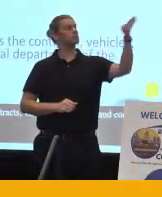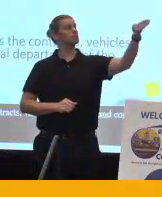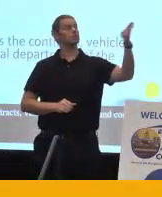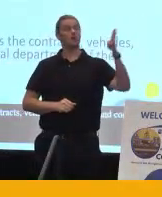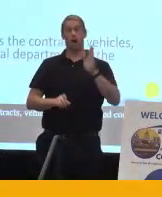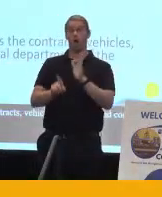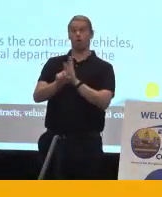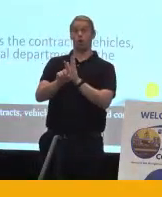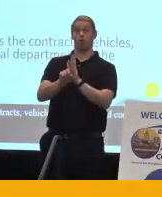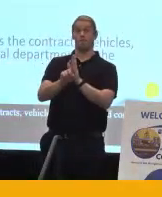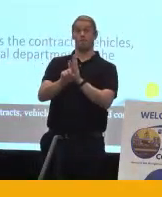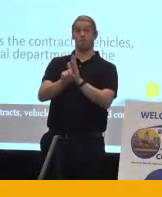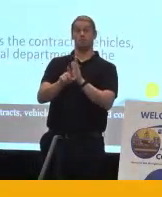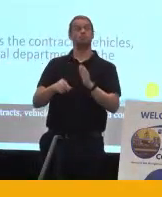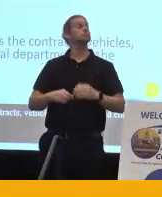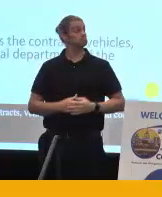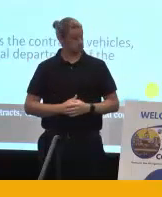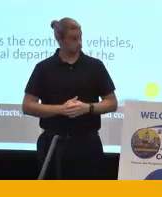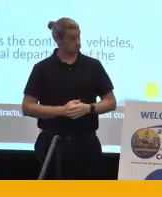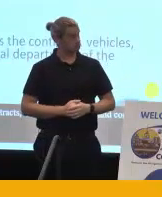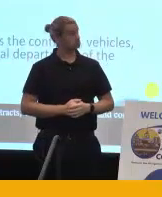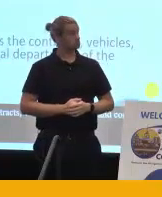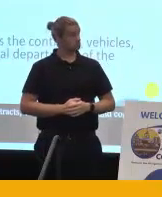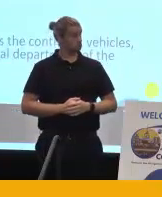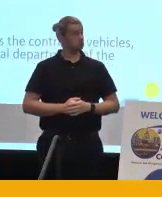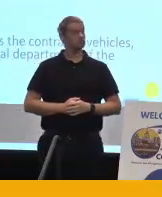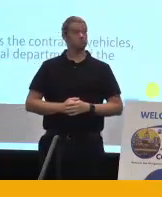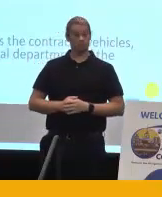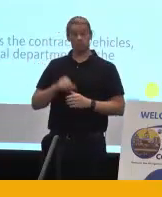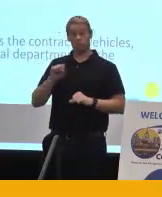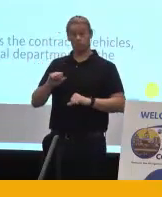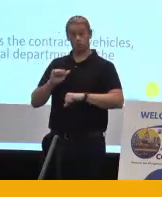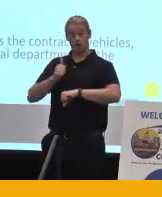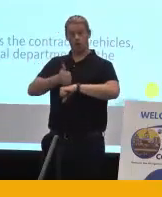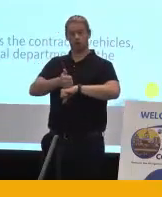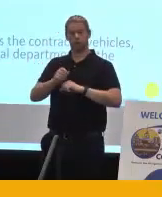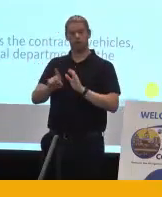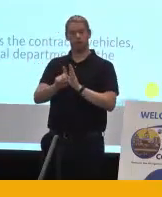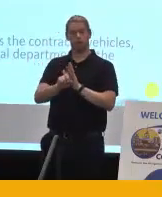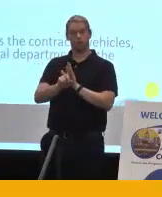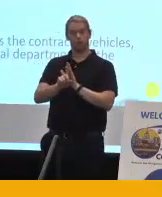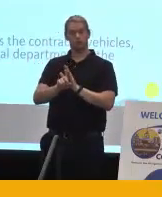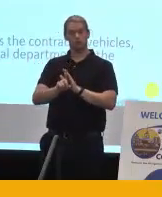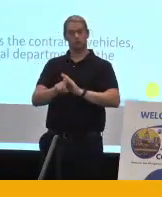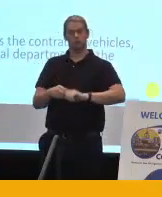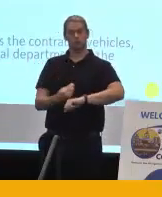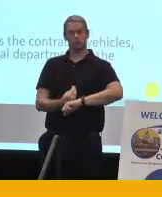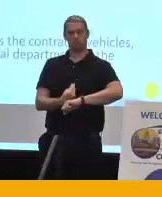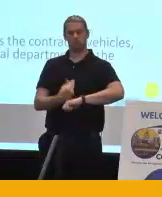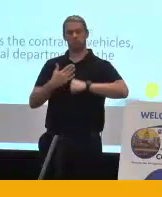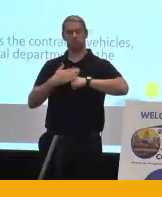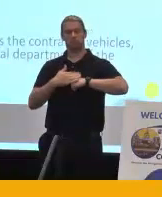So somebody said alarms. Yep. So we could use some alarms to set up for her to help her remember what it is that